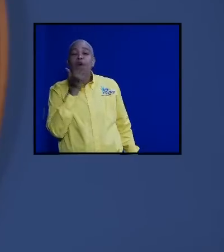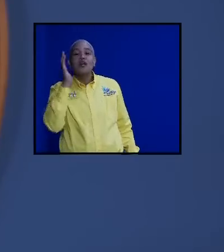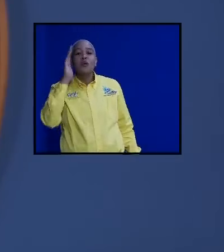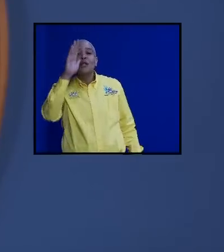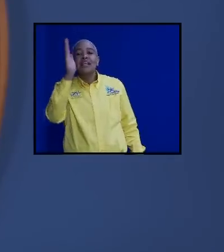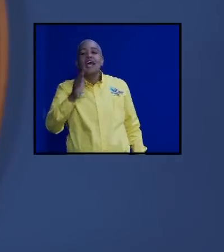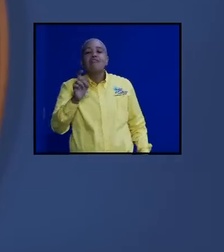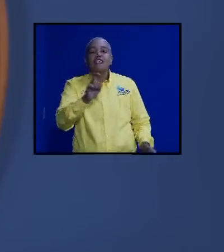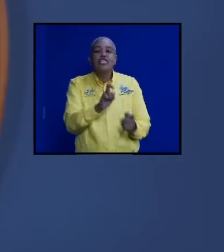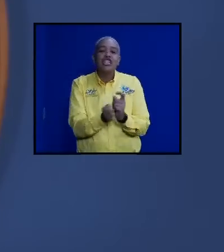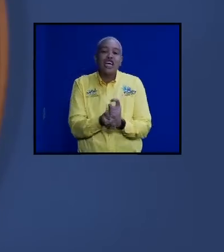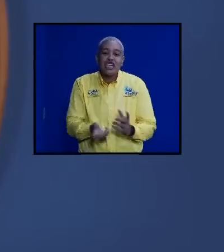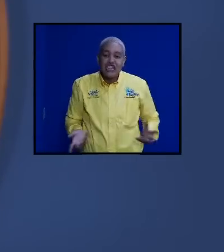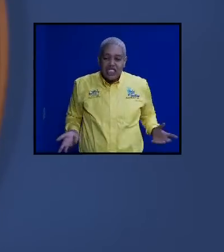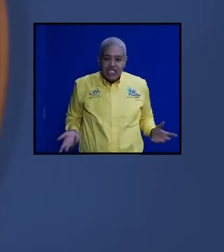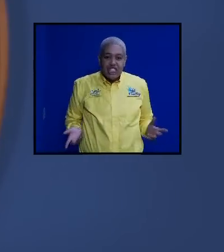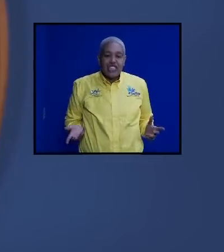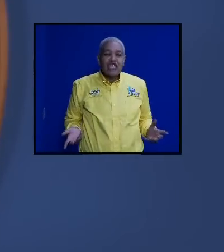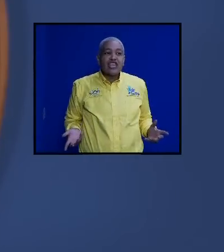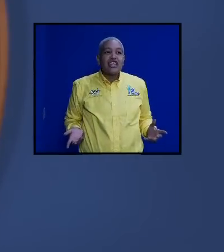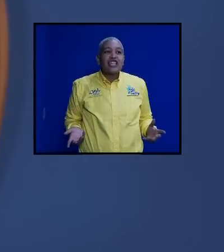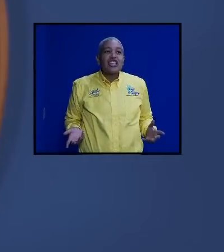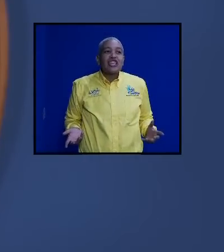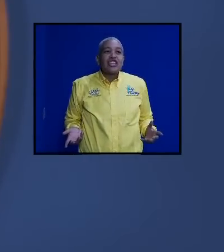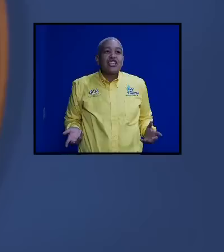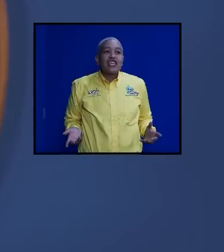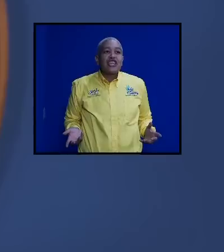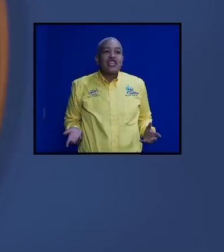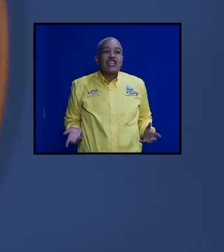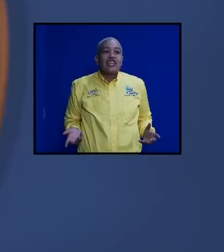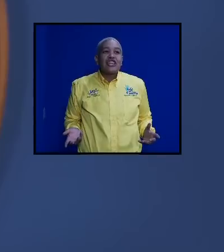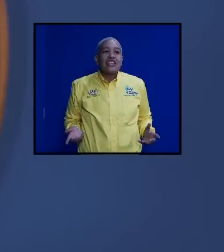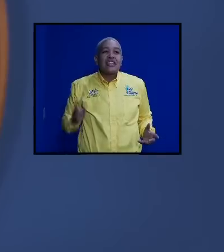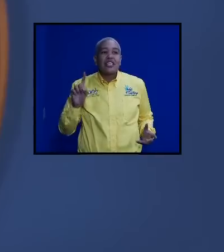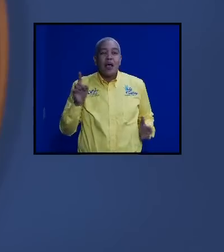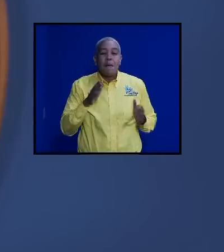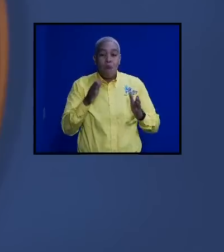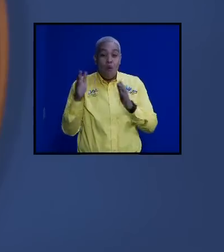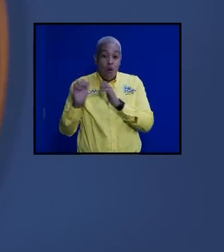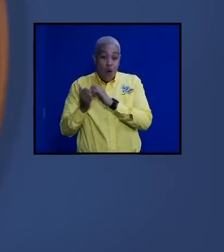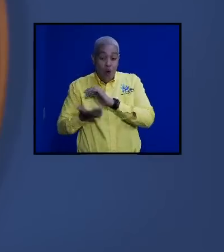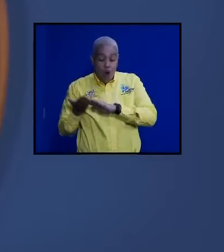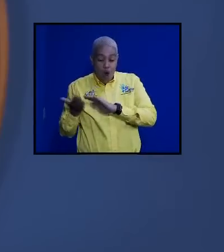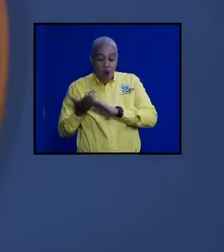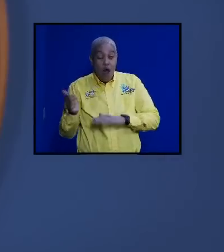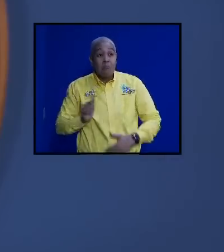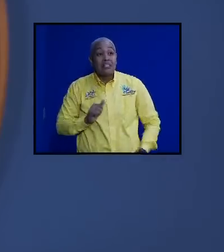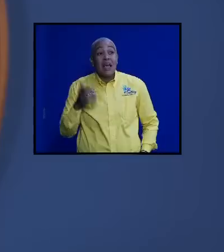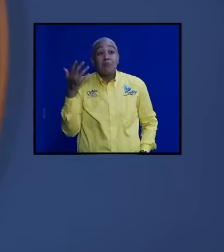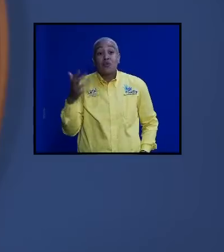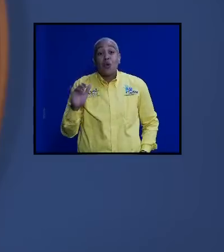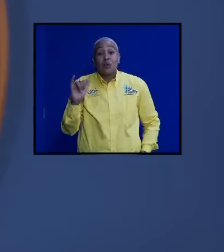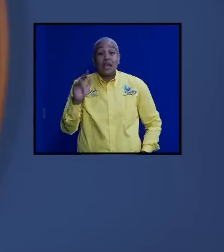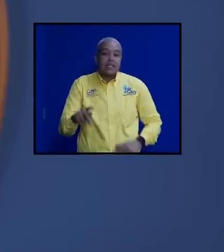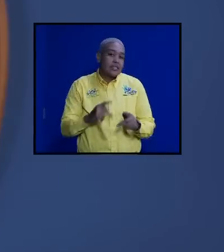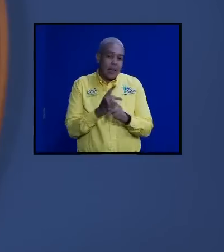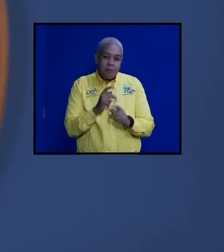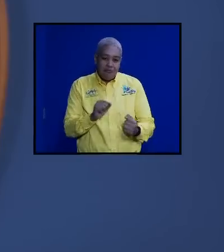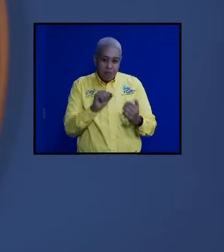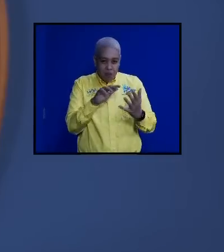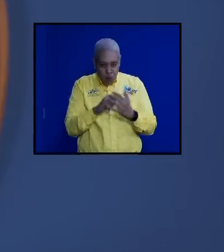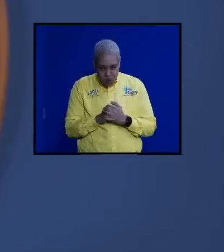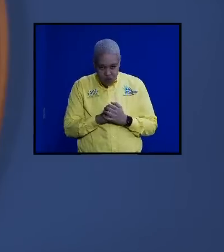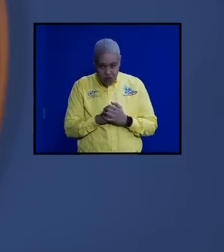change their mode of operations. I'm done with that.